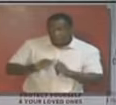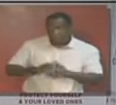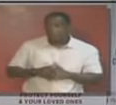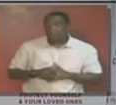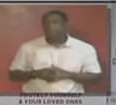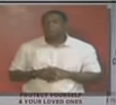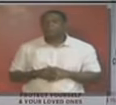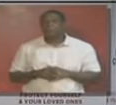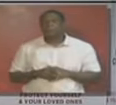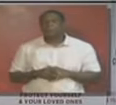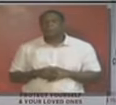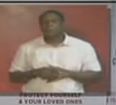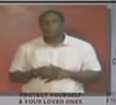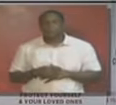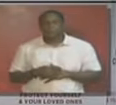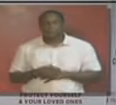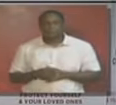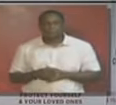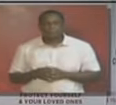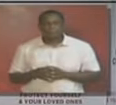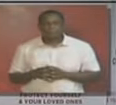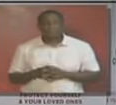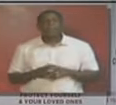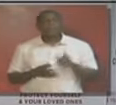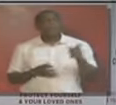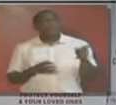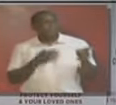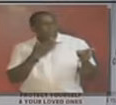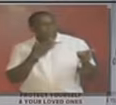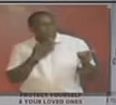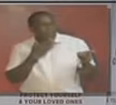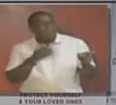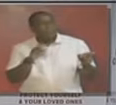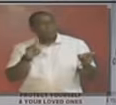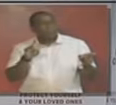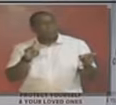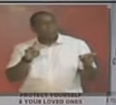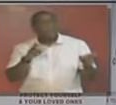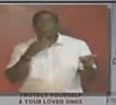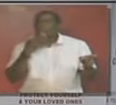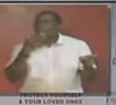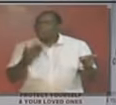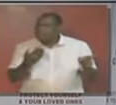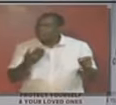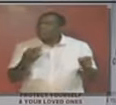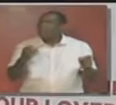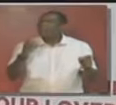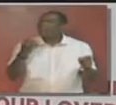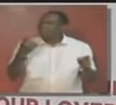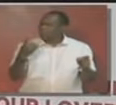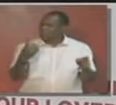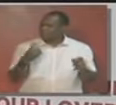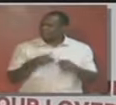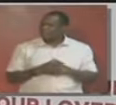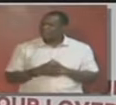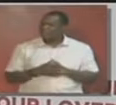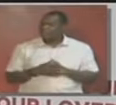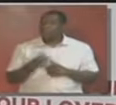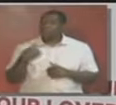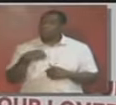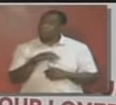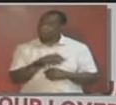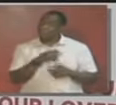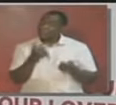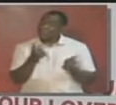Thank you very much, Dr. St. Bernard. Thank you, Ms. D'Souza, for your question. It is such a good question that you've asked because we also are trying